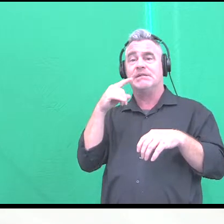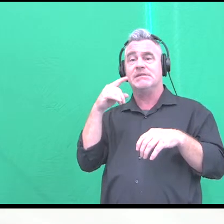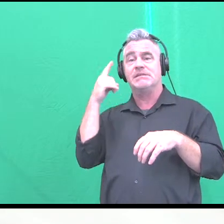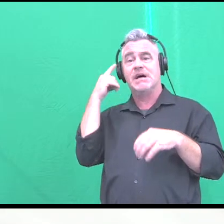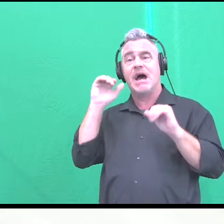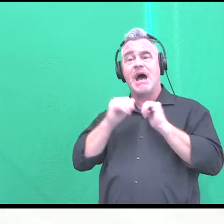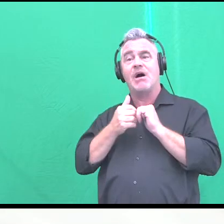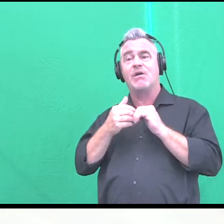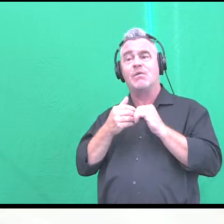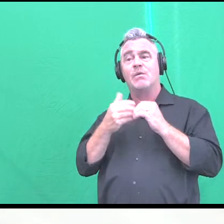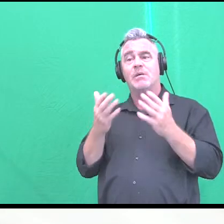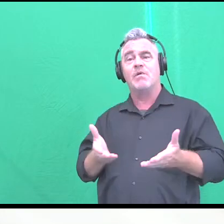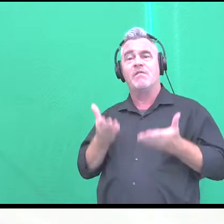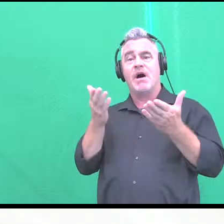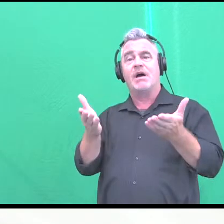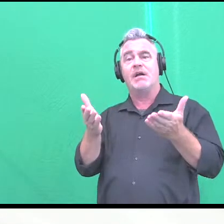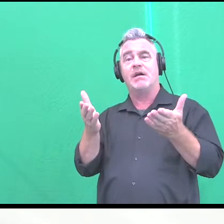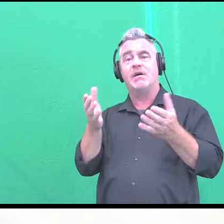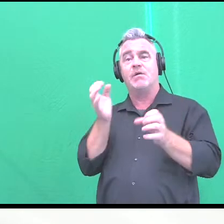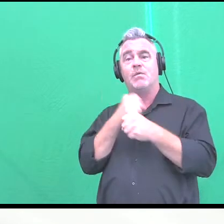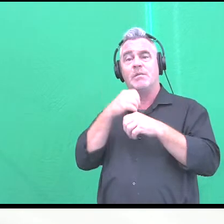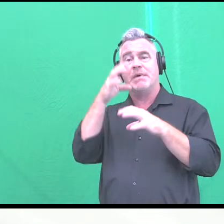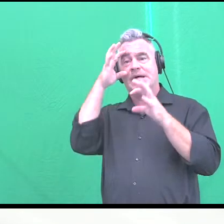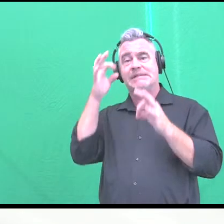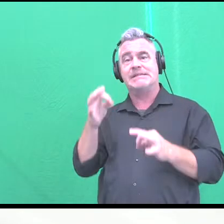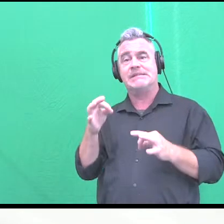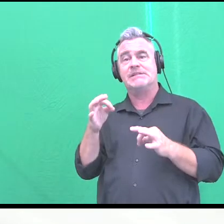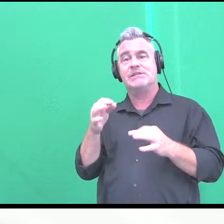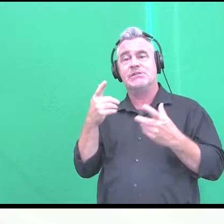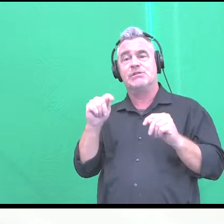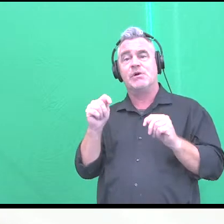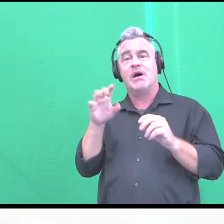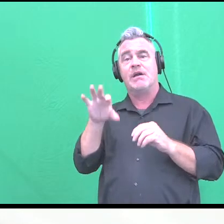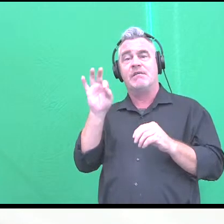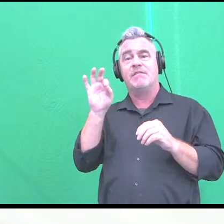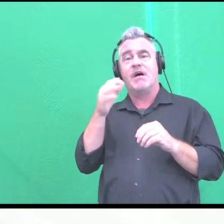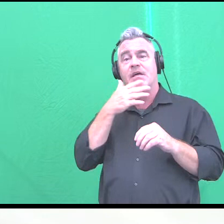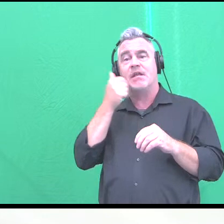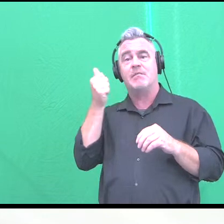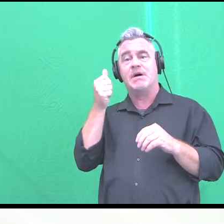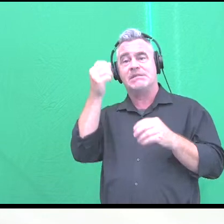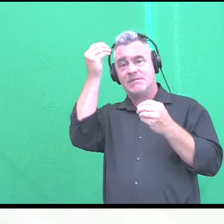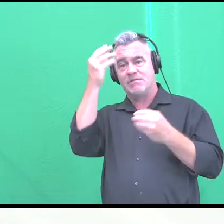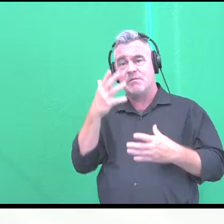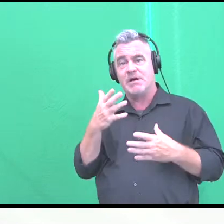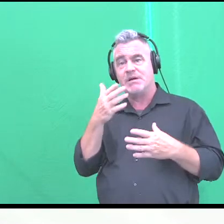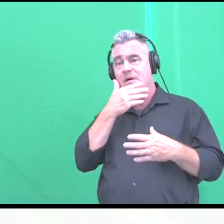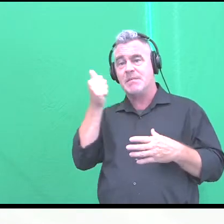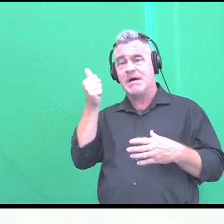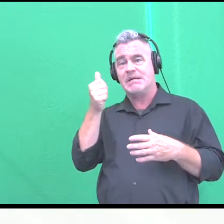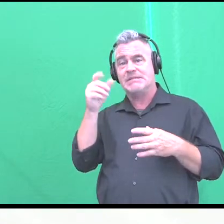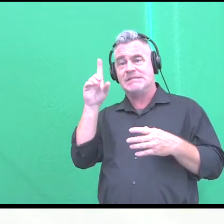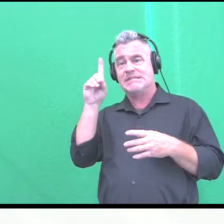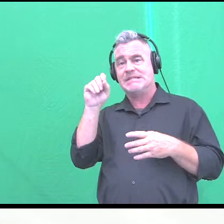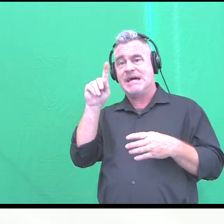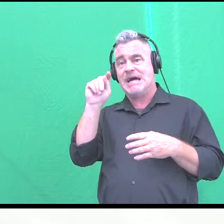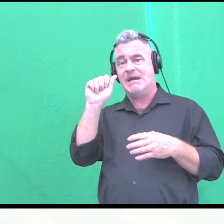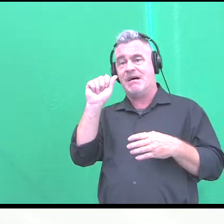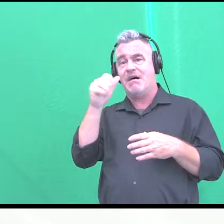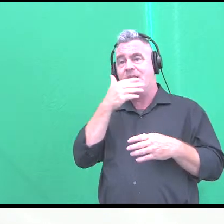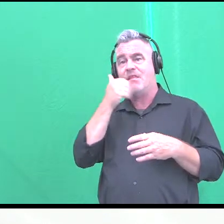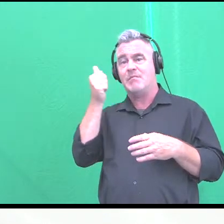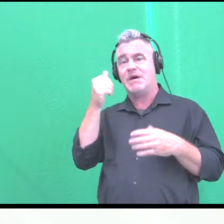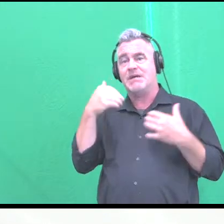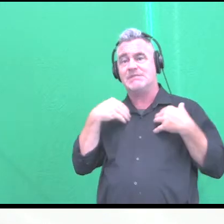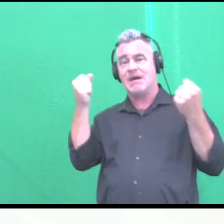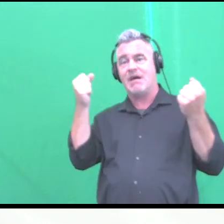of them? We make decisions trying to find the best information, the best data, the best